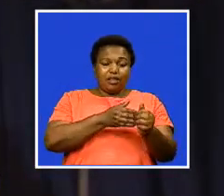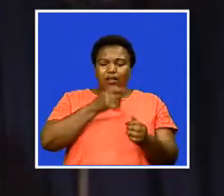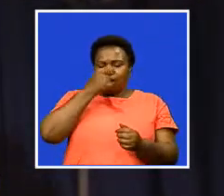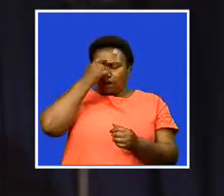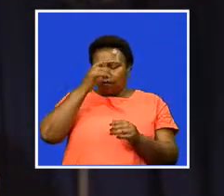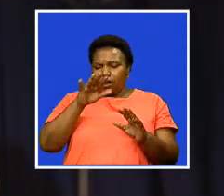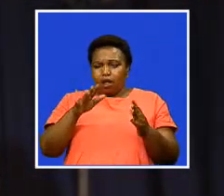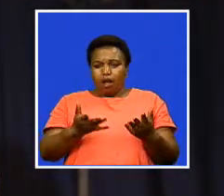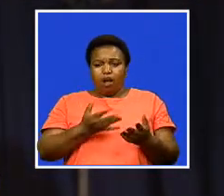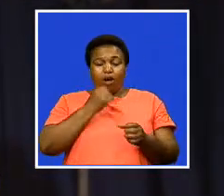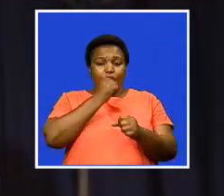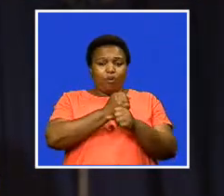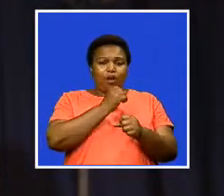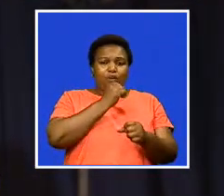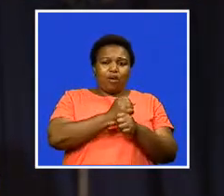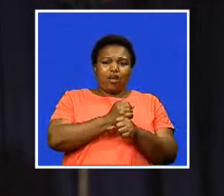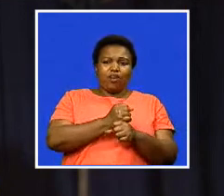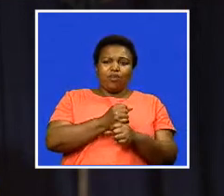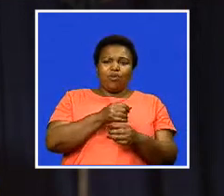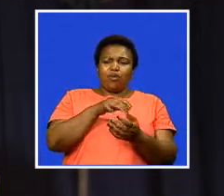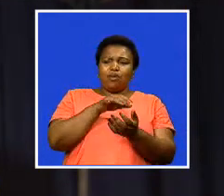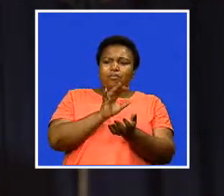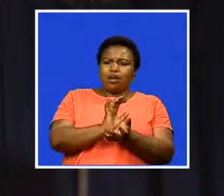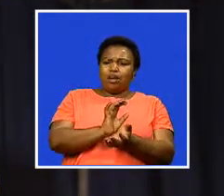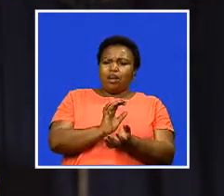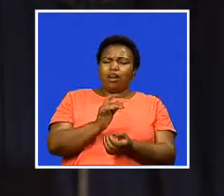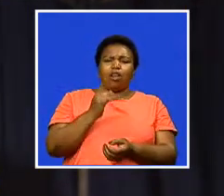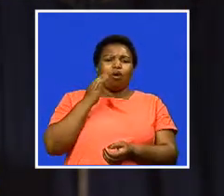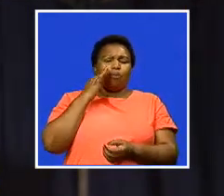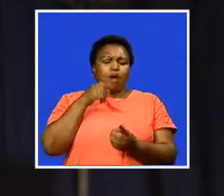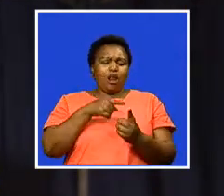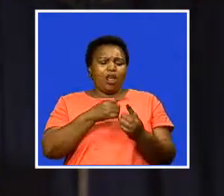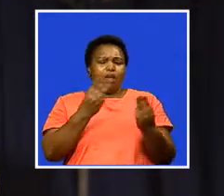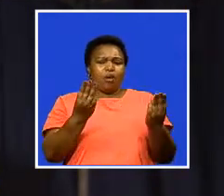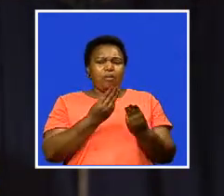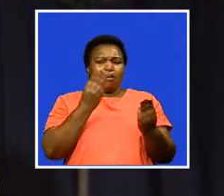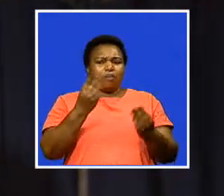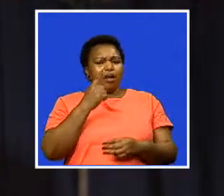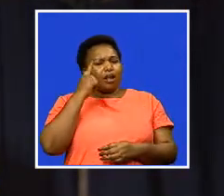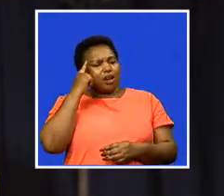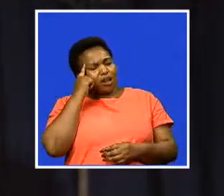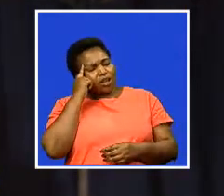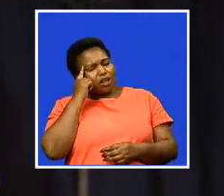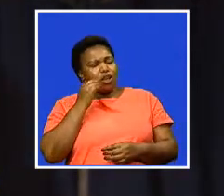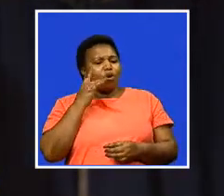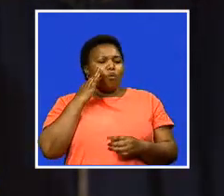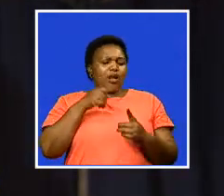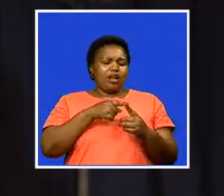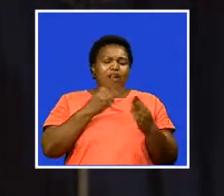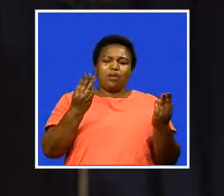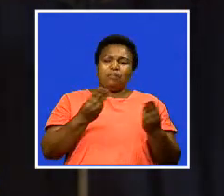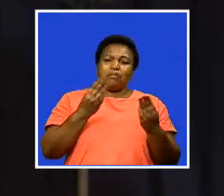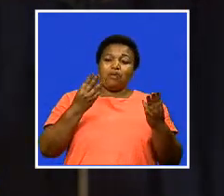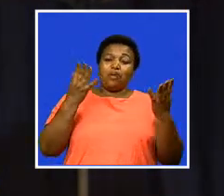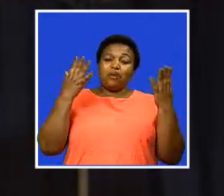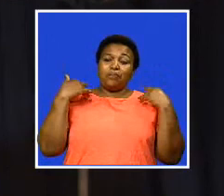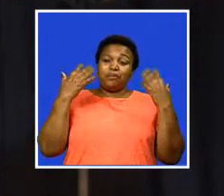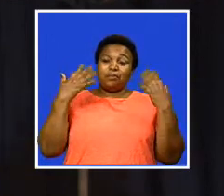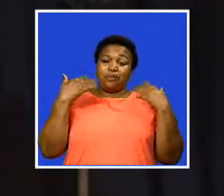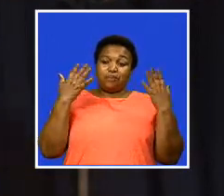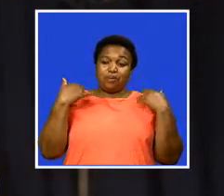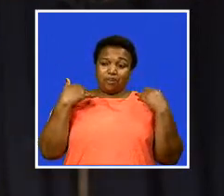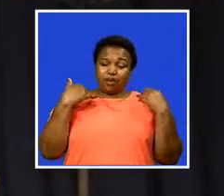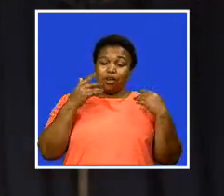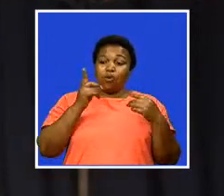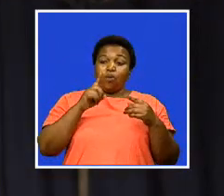Uye bese uyamangala ukuthi balala nini? Baphumula nini? So lokulokushiwo ngiminister